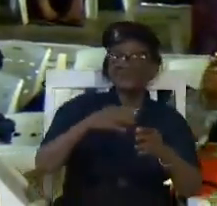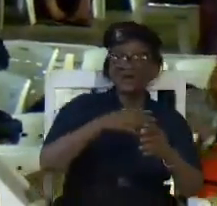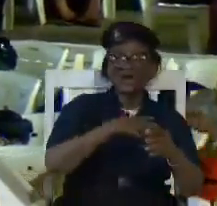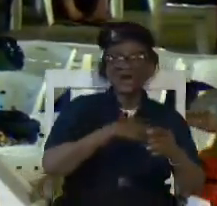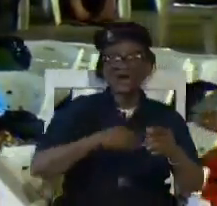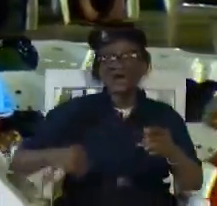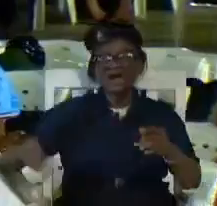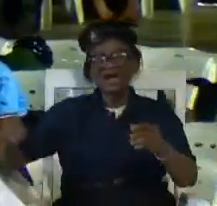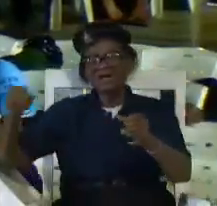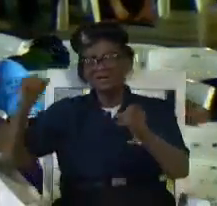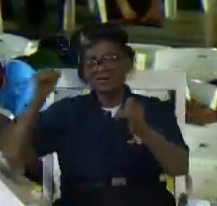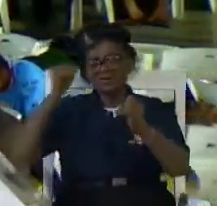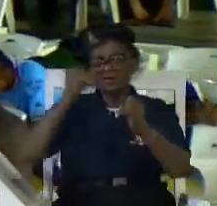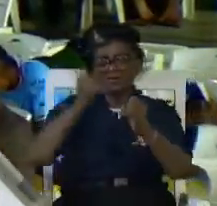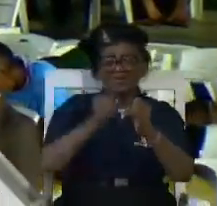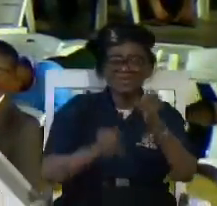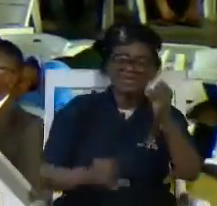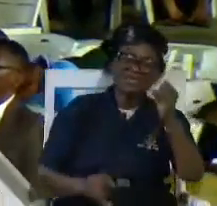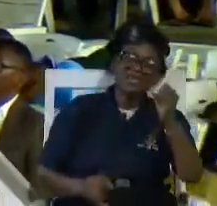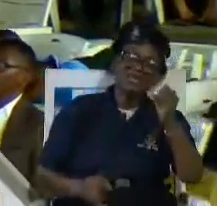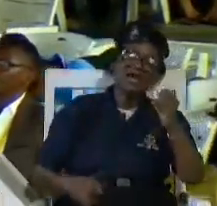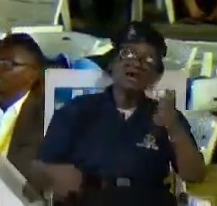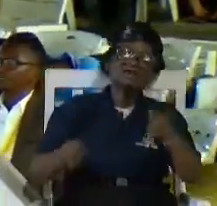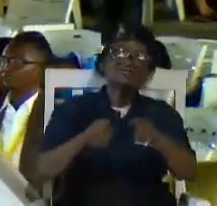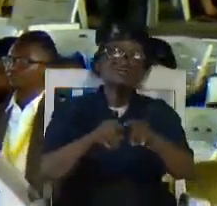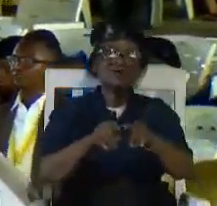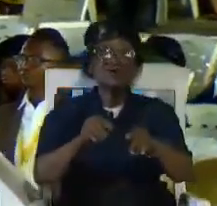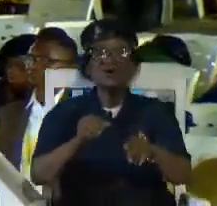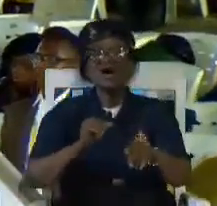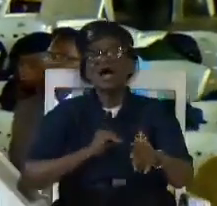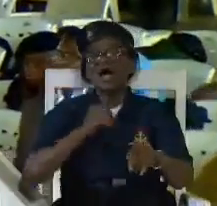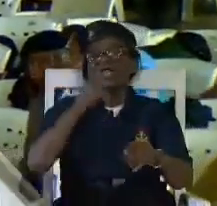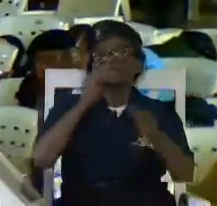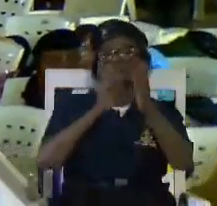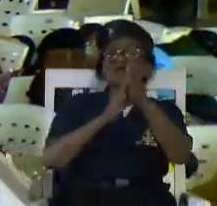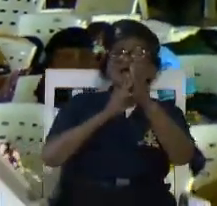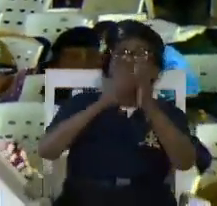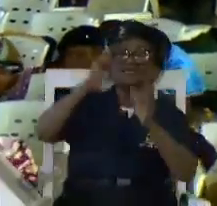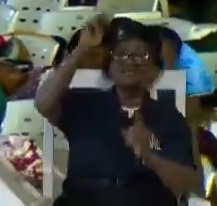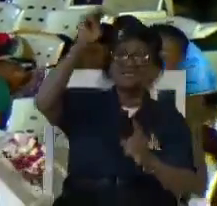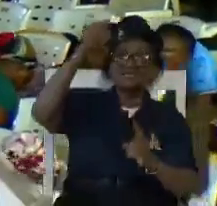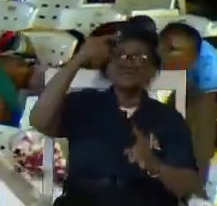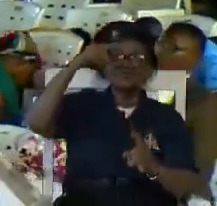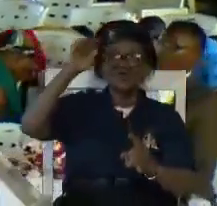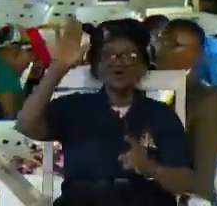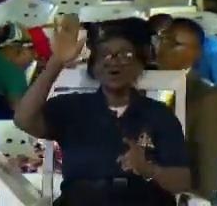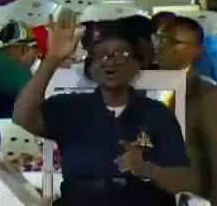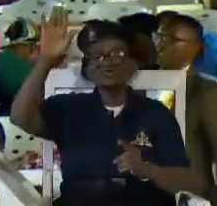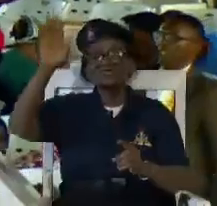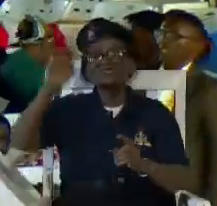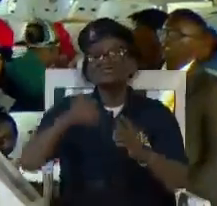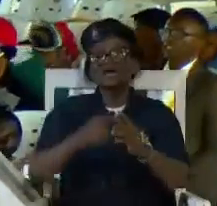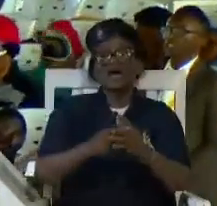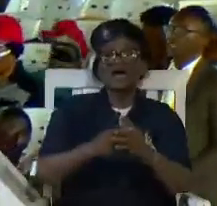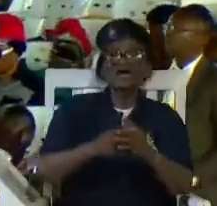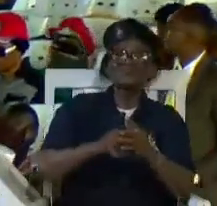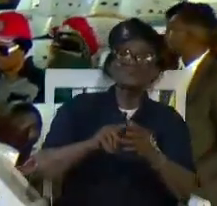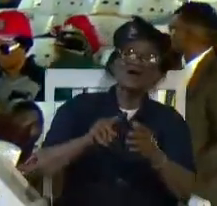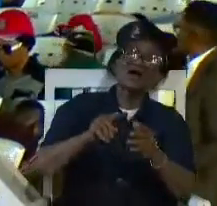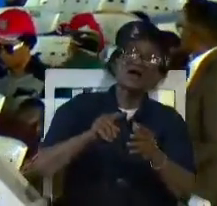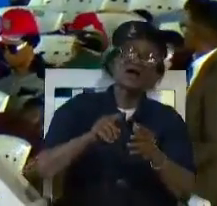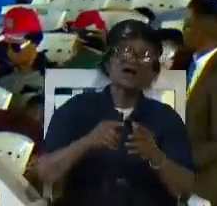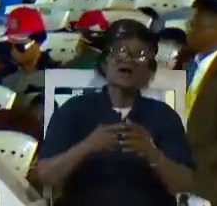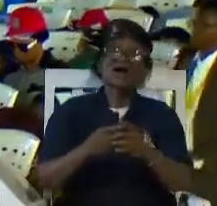Alpha and Omega, so I praise Him, for He's